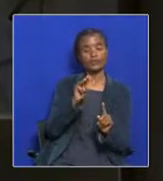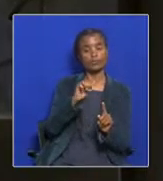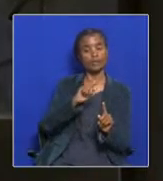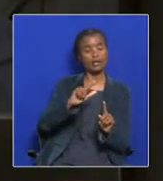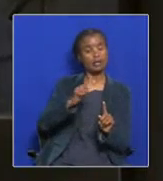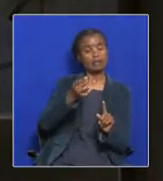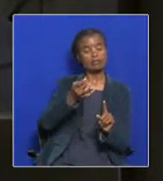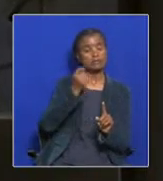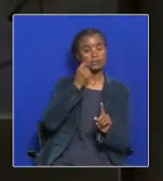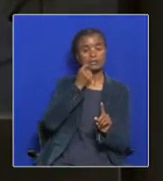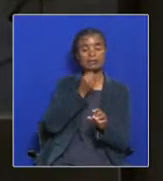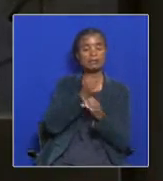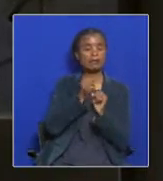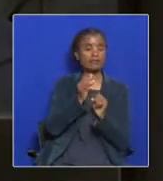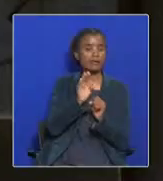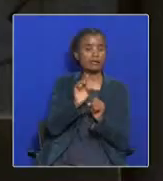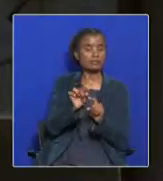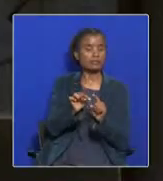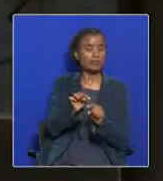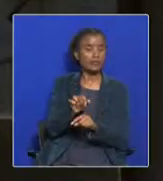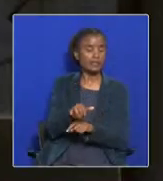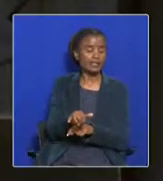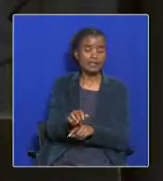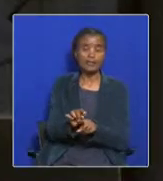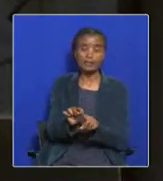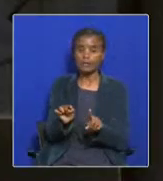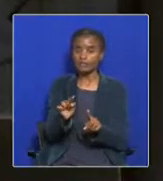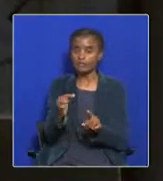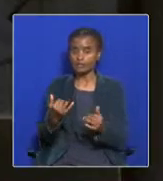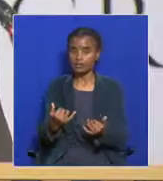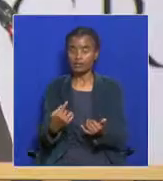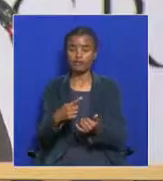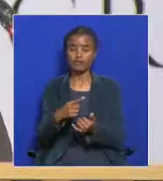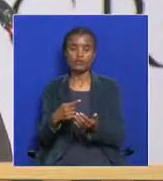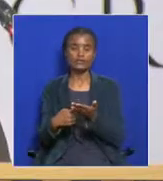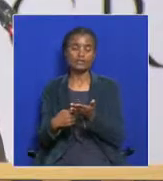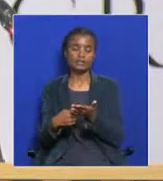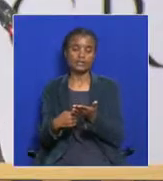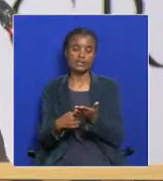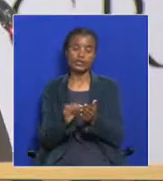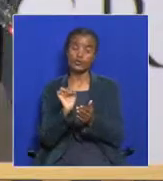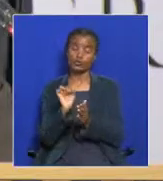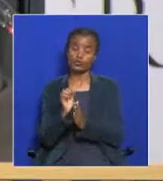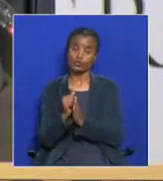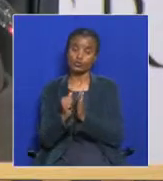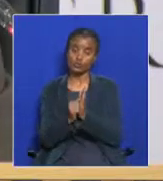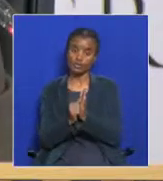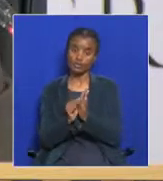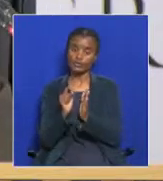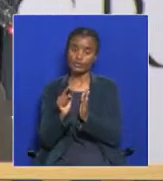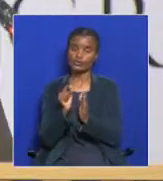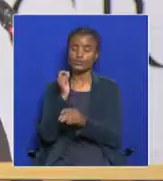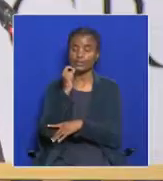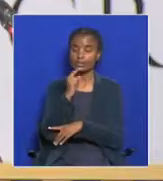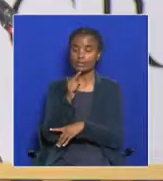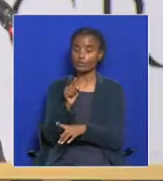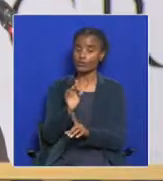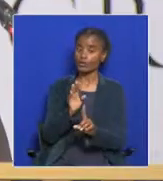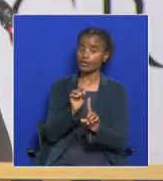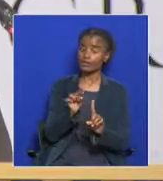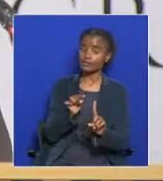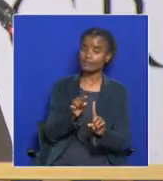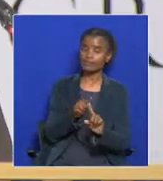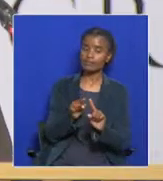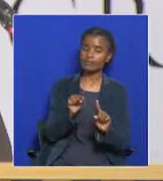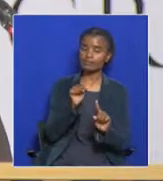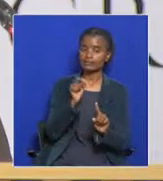But I'm happy for purpose of our discussion to go with your version, which is you asked him and he said he didn't have bags. The